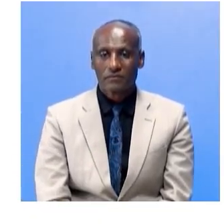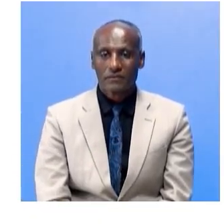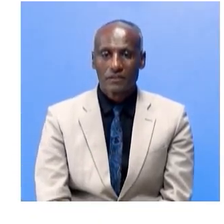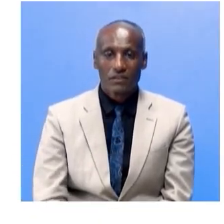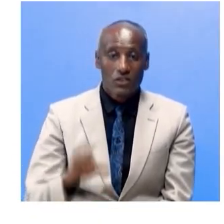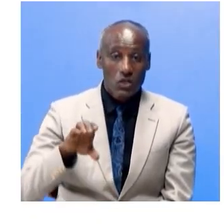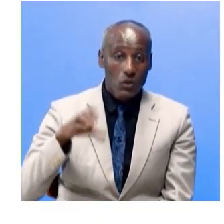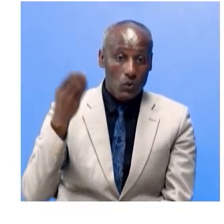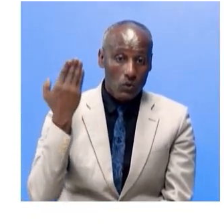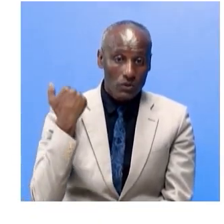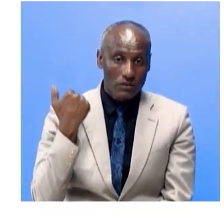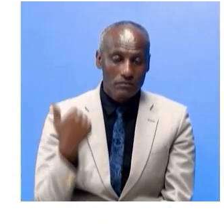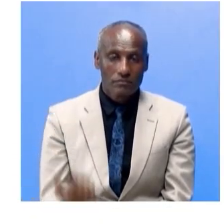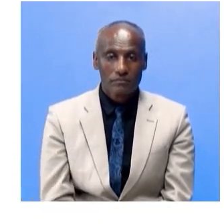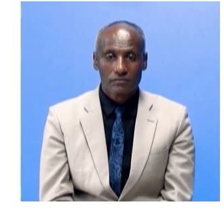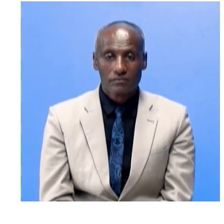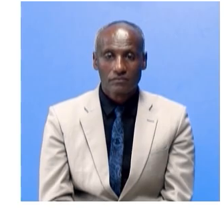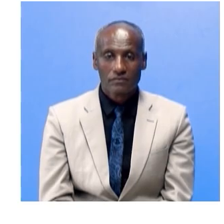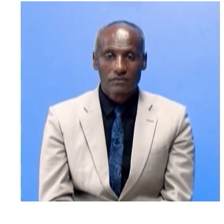could